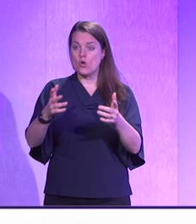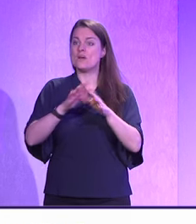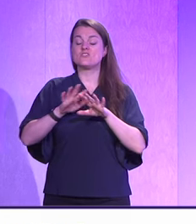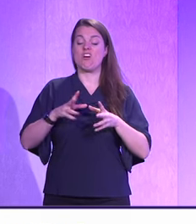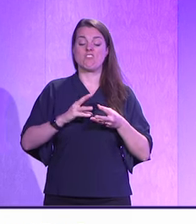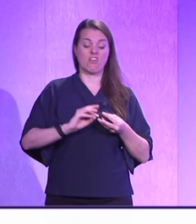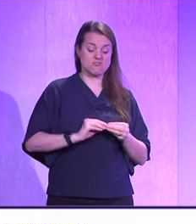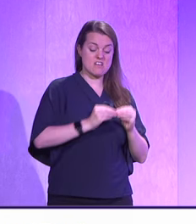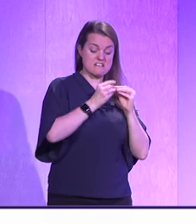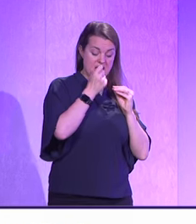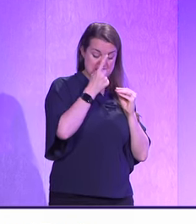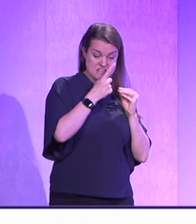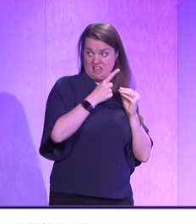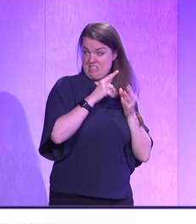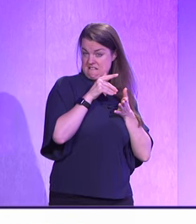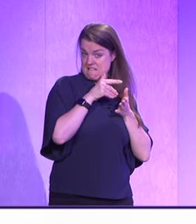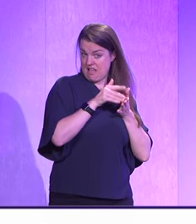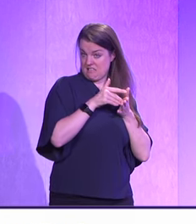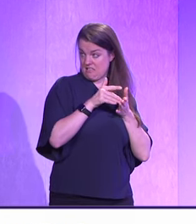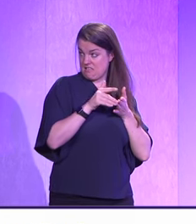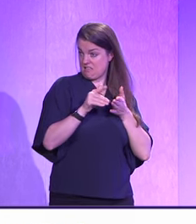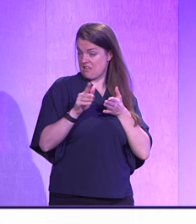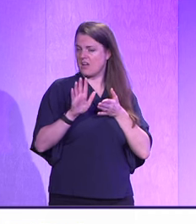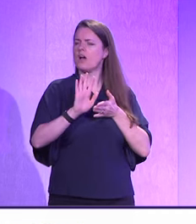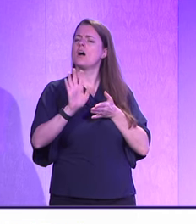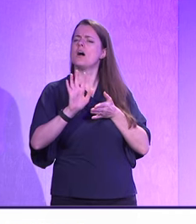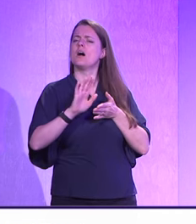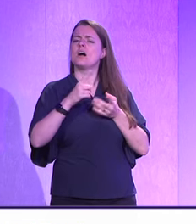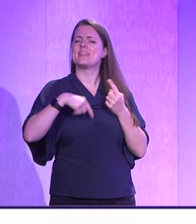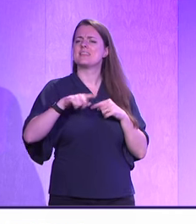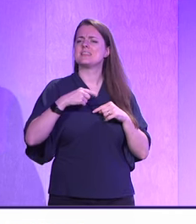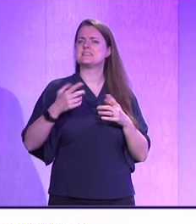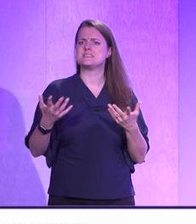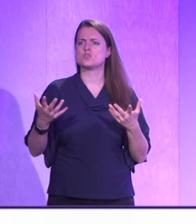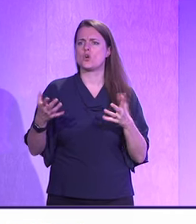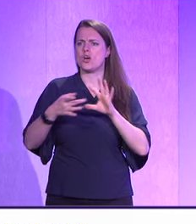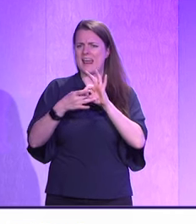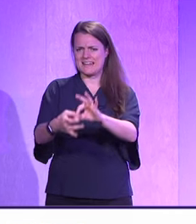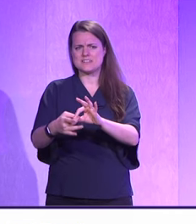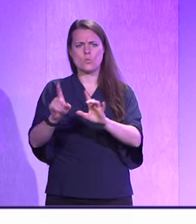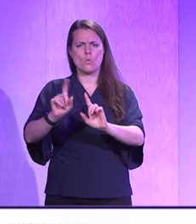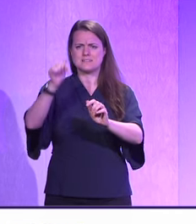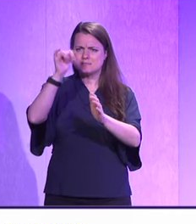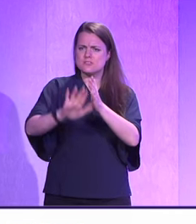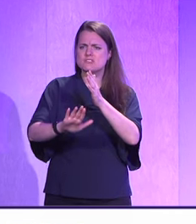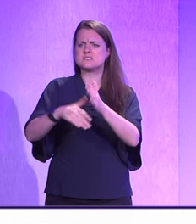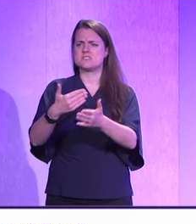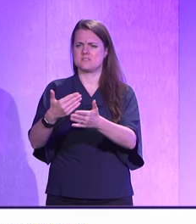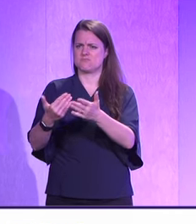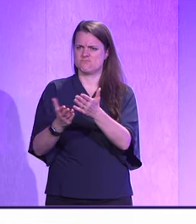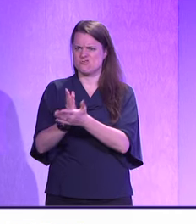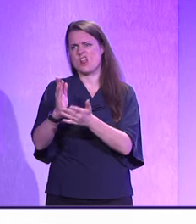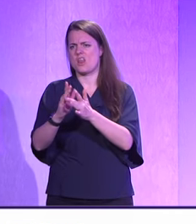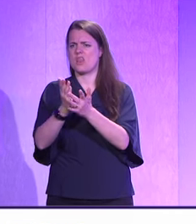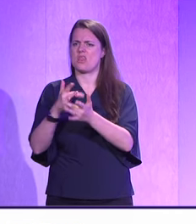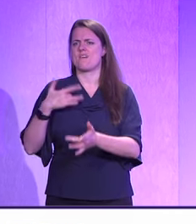ideas and then trying to monetize them like some massive, great framework. This is very much connected to what's happening on the ground.